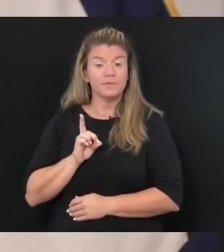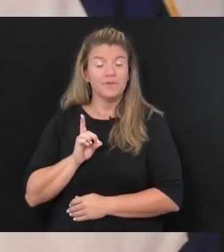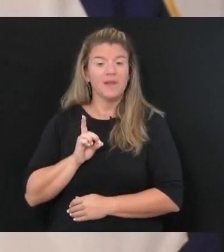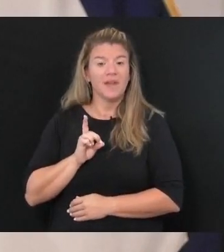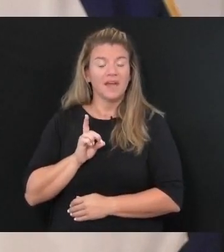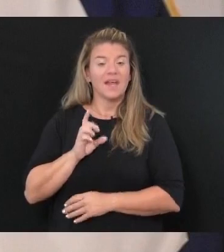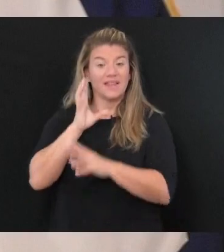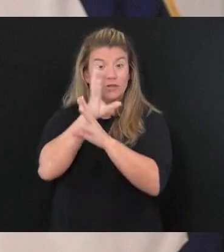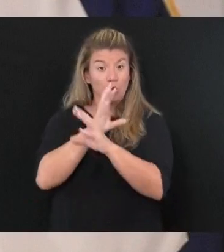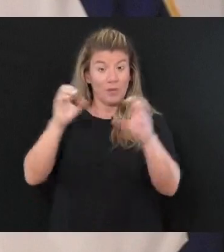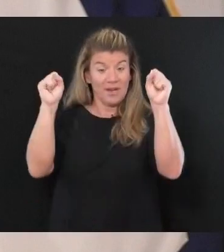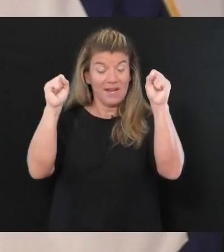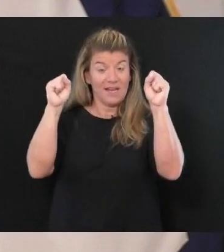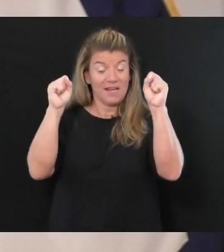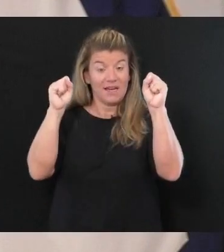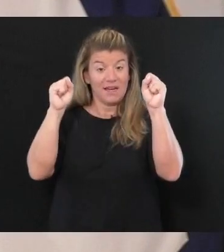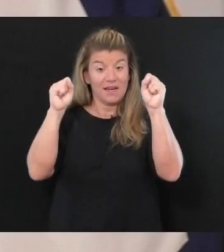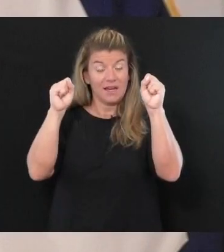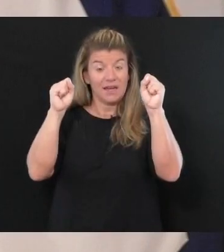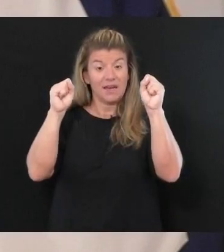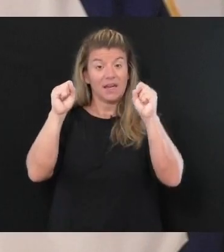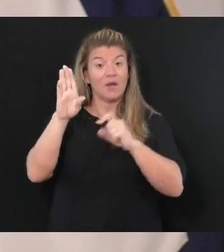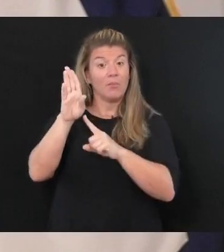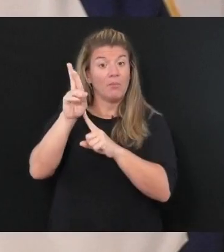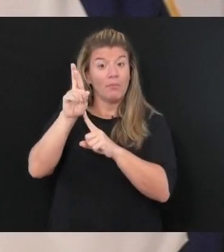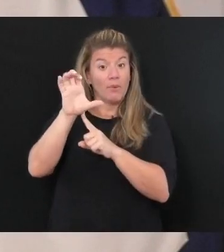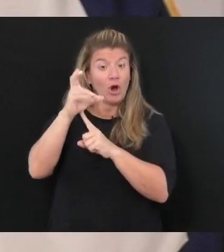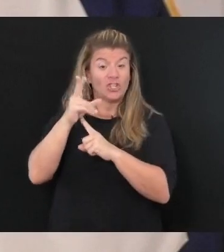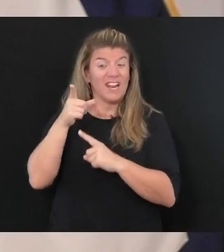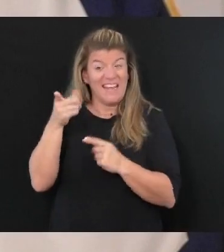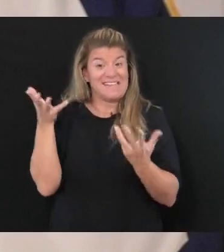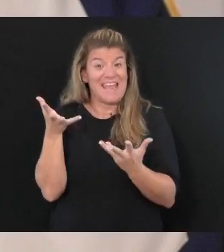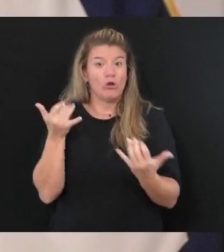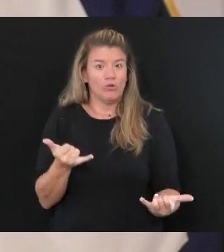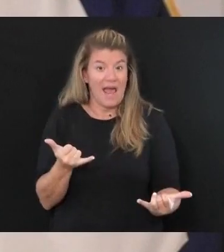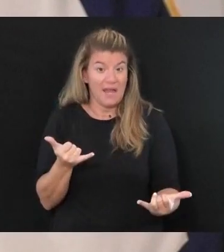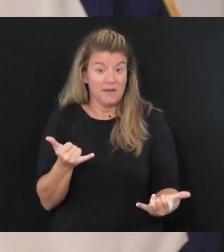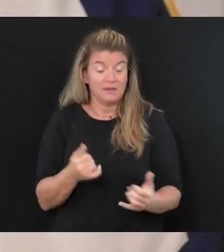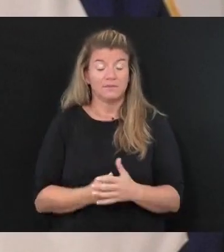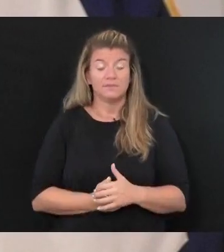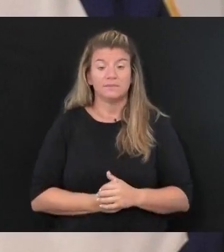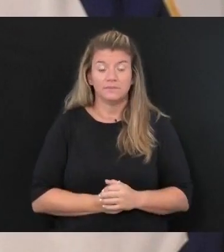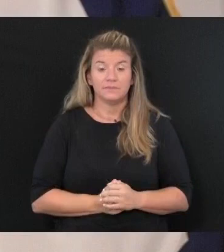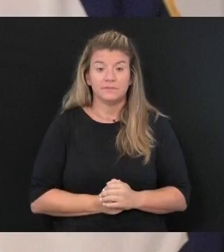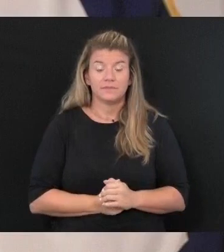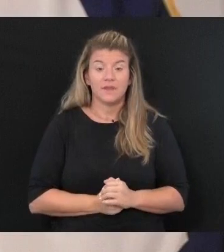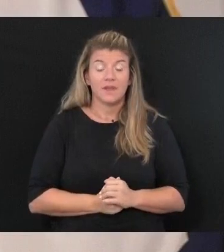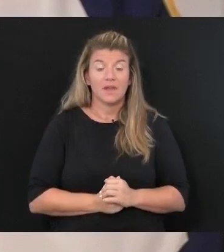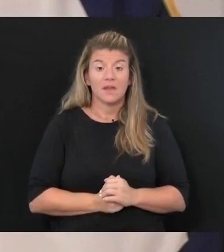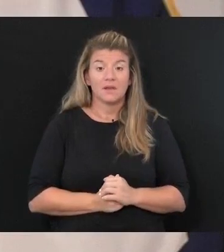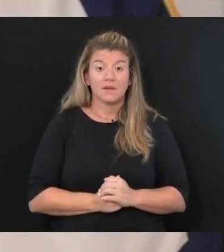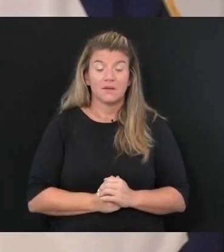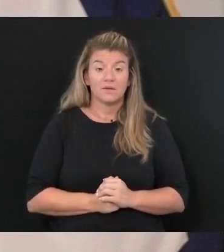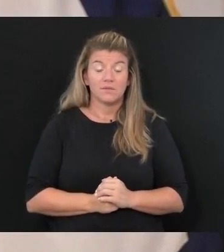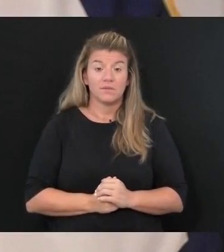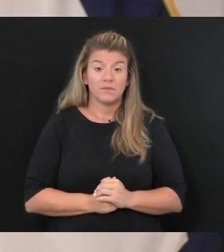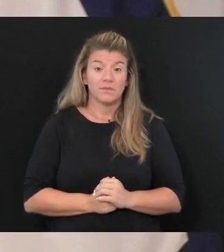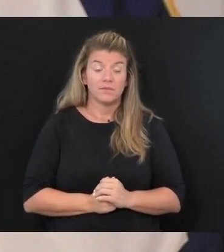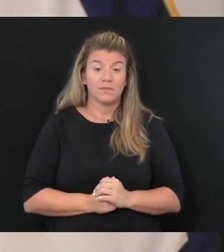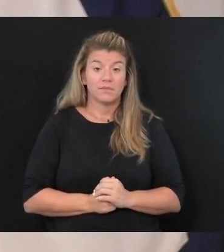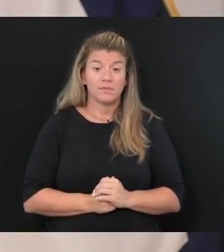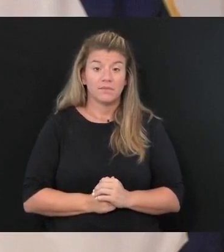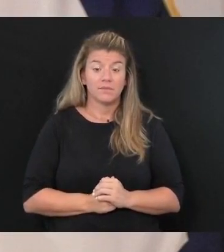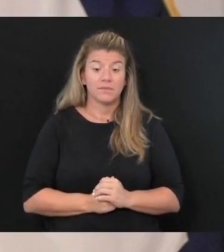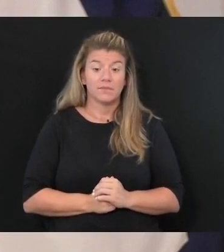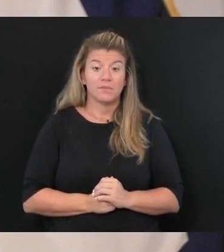our state superintendent, you know, Birch is with us today. You know, but nevertheless, you know, the other